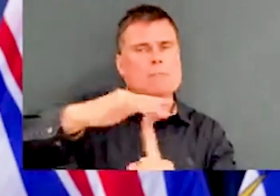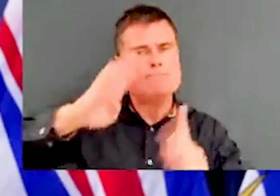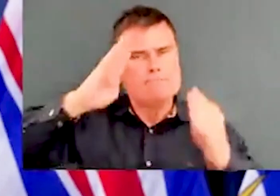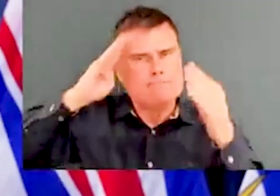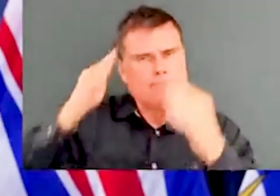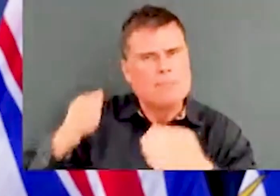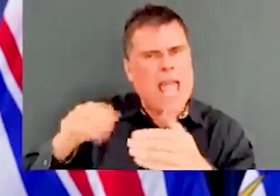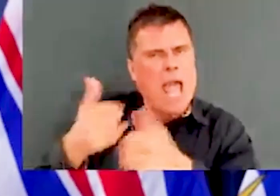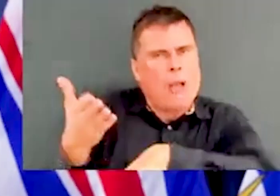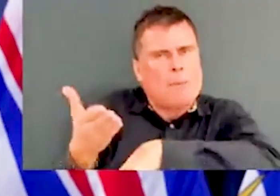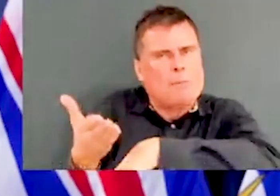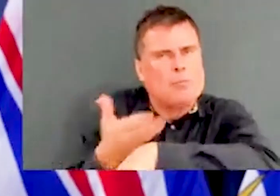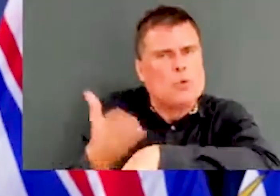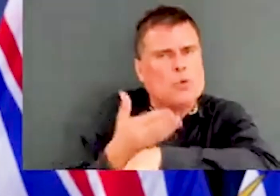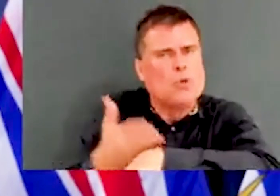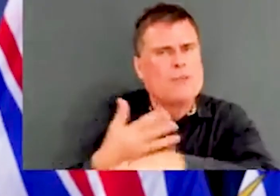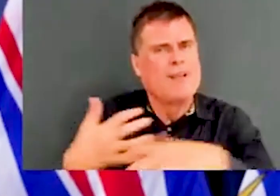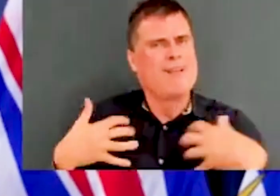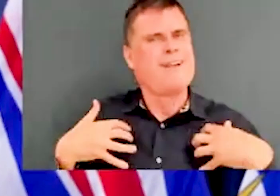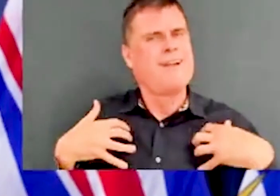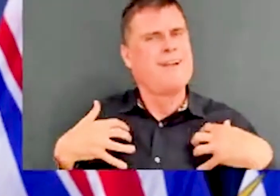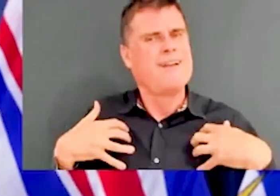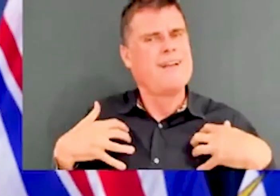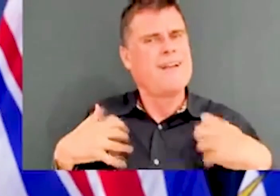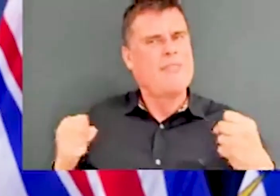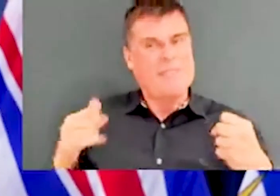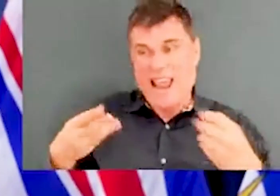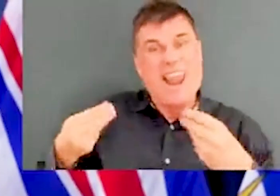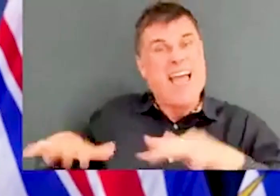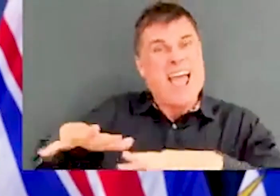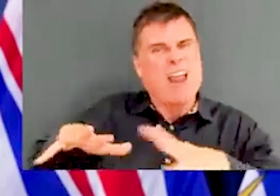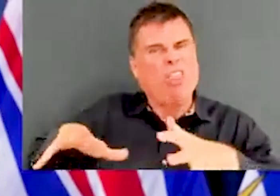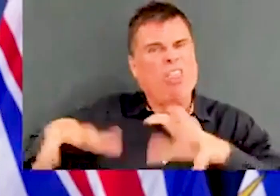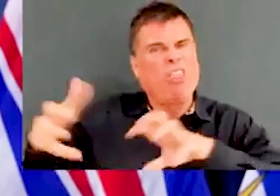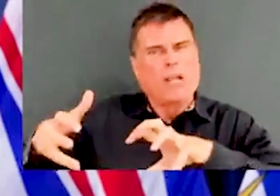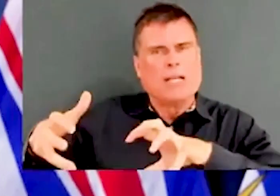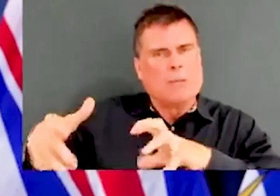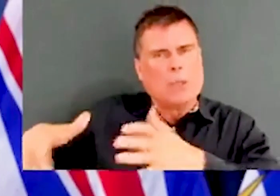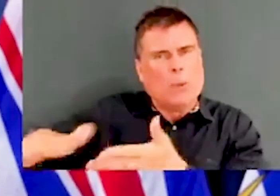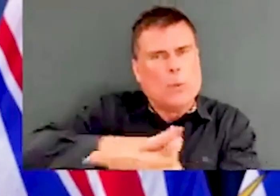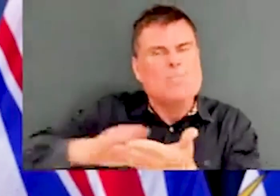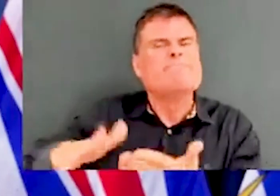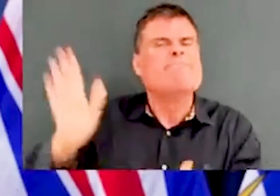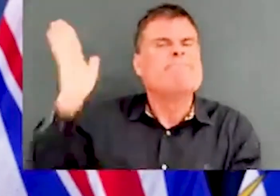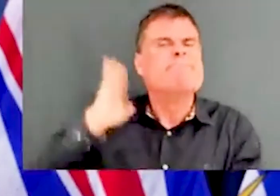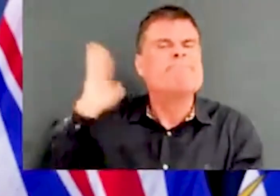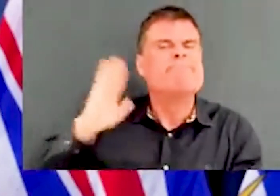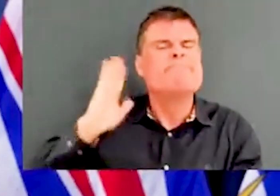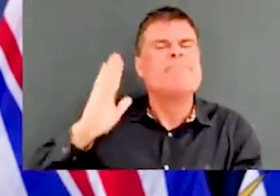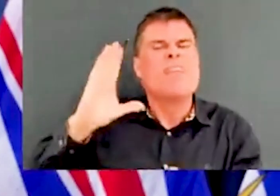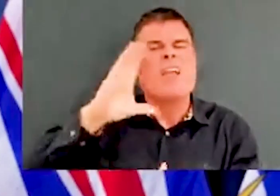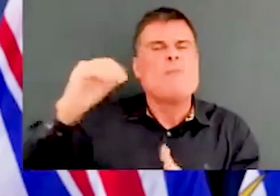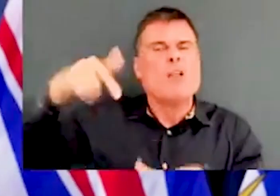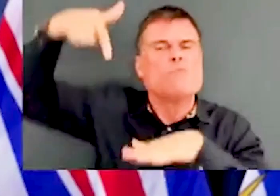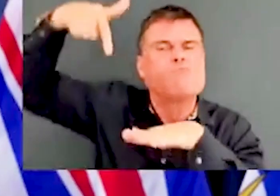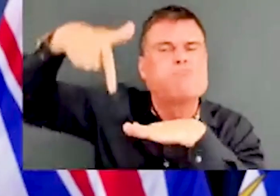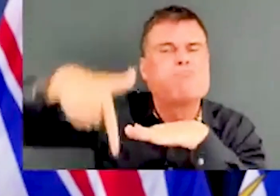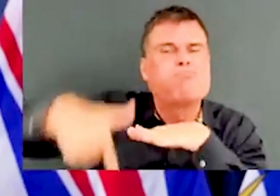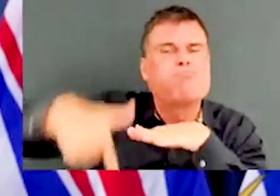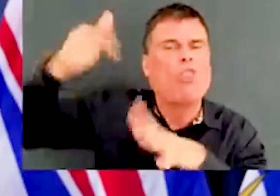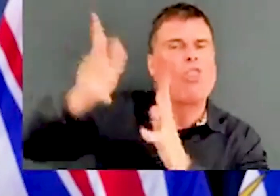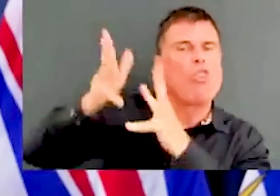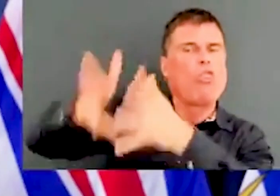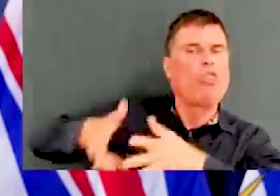existing unused royalty deductions under the Deep Well program to be repurposed to